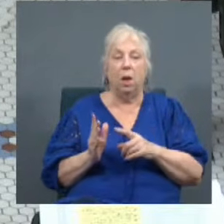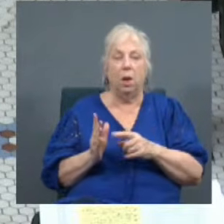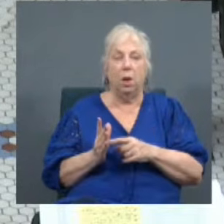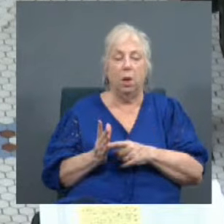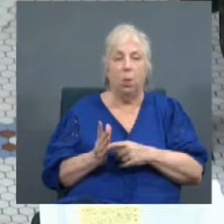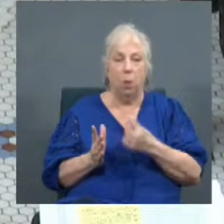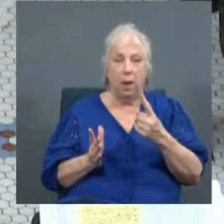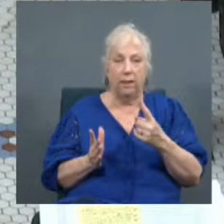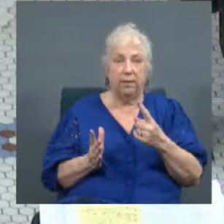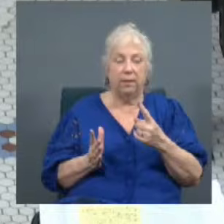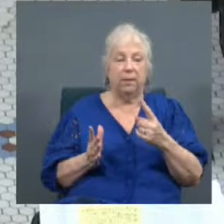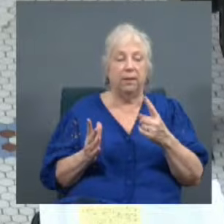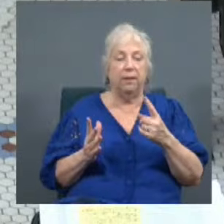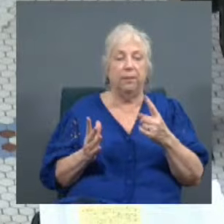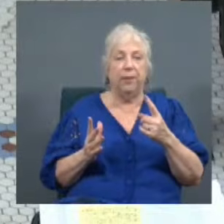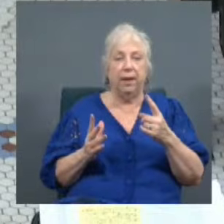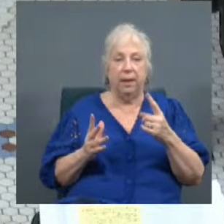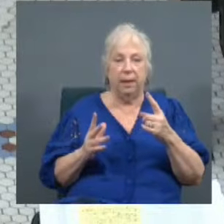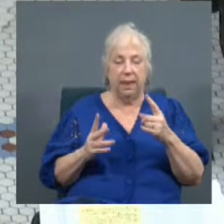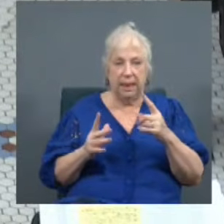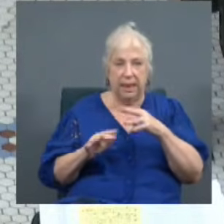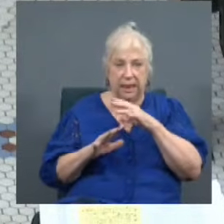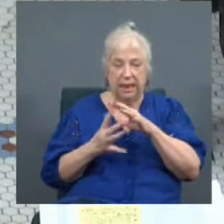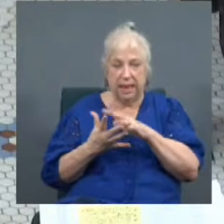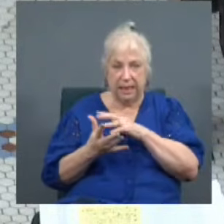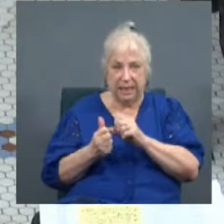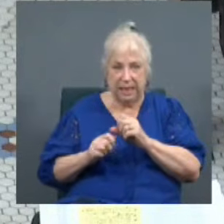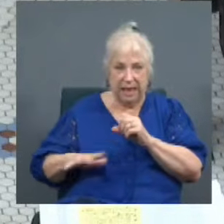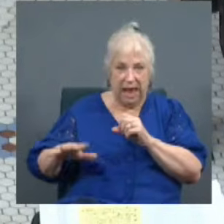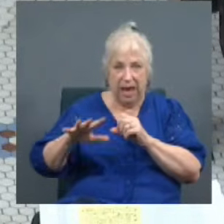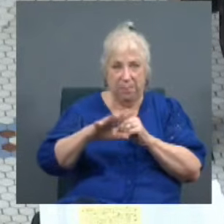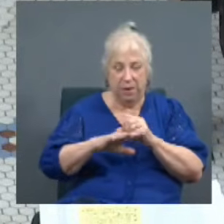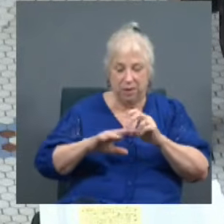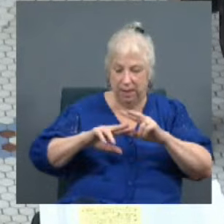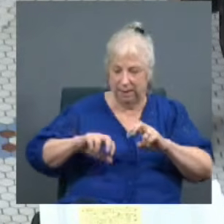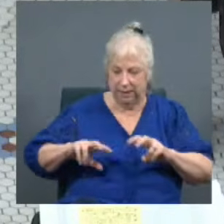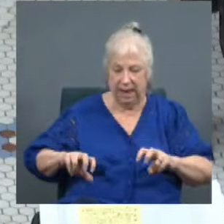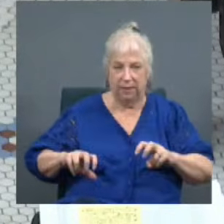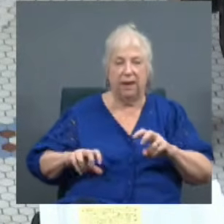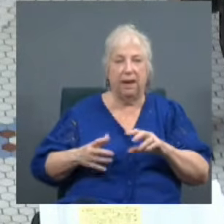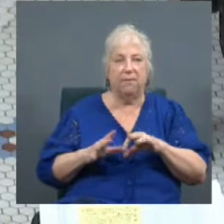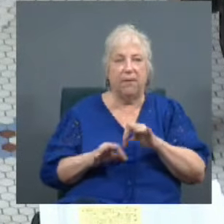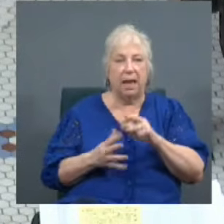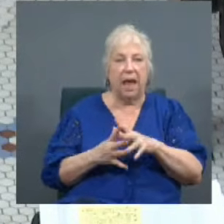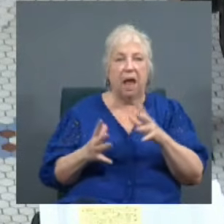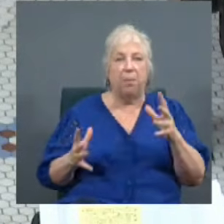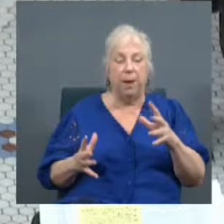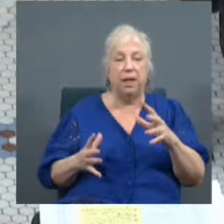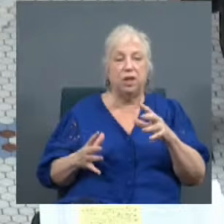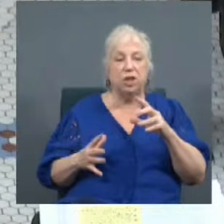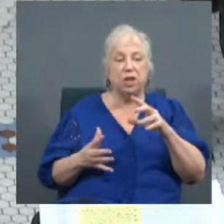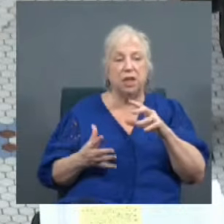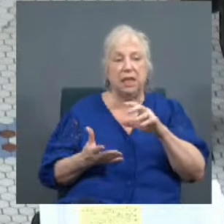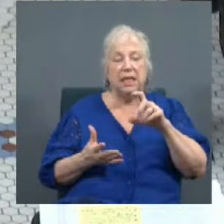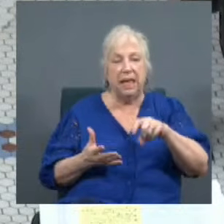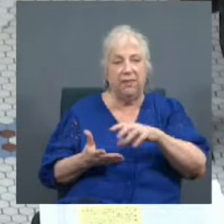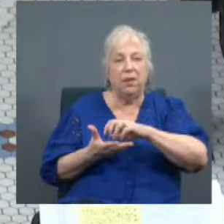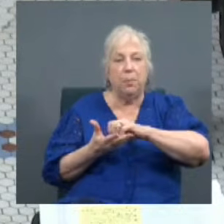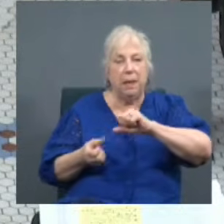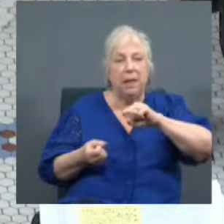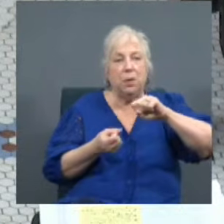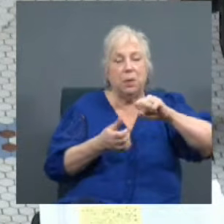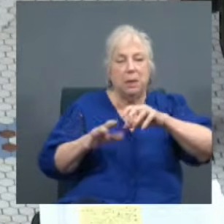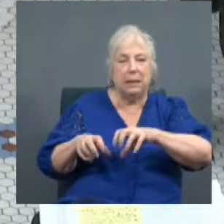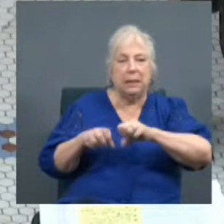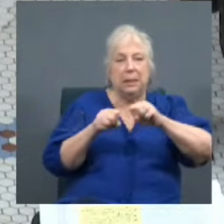once we have an assessment of the damage and have the quantity, then we'll go out there and we'll either use a contractor